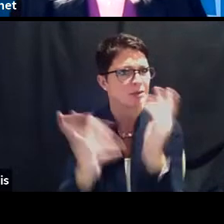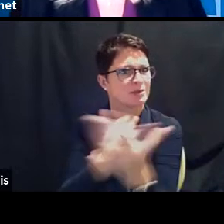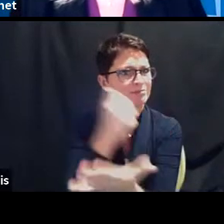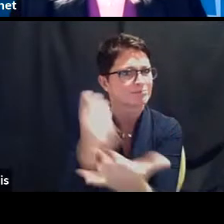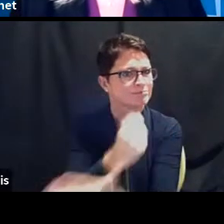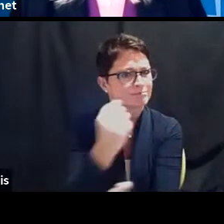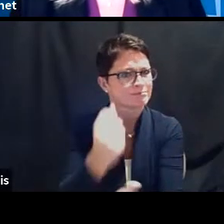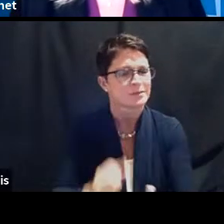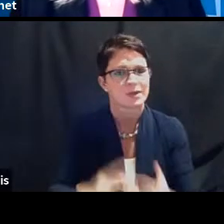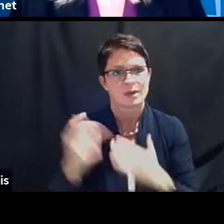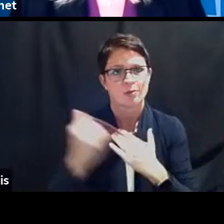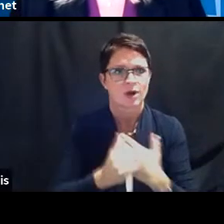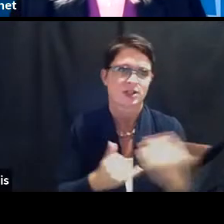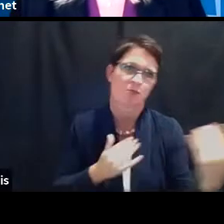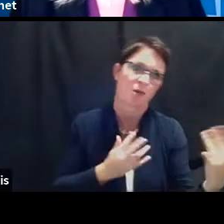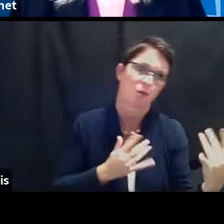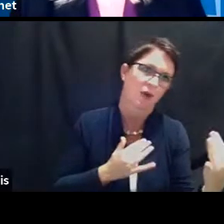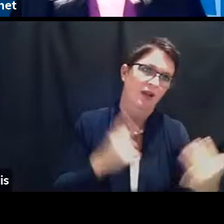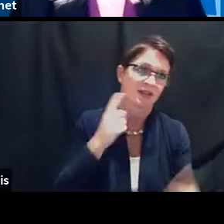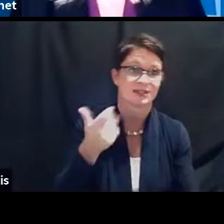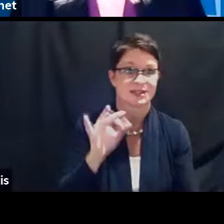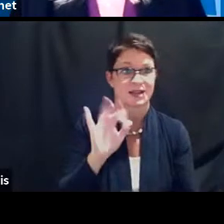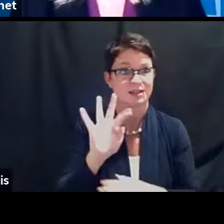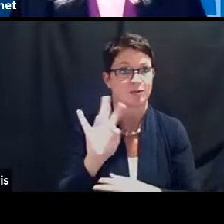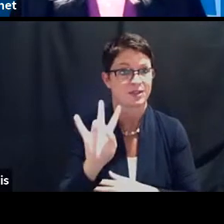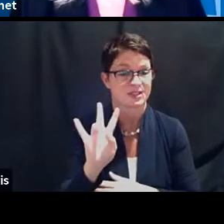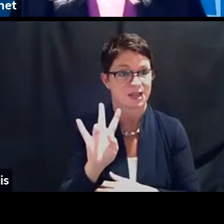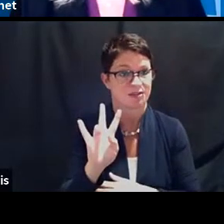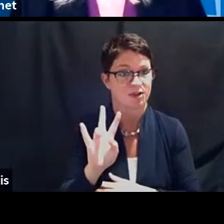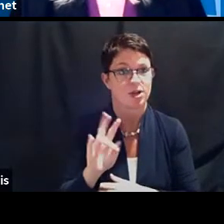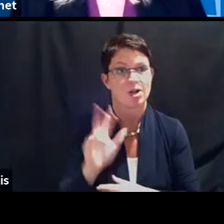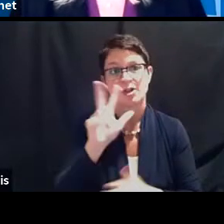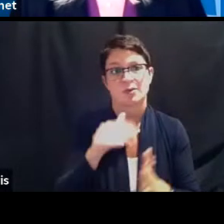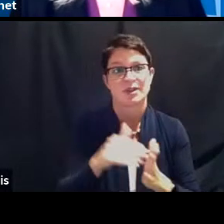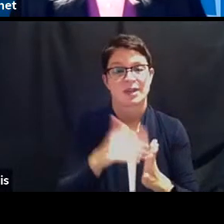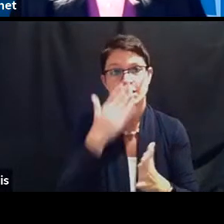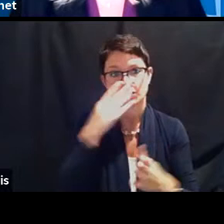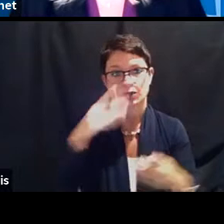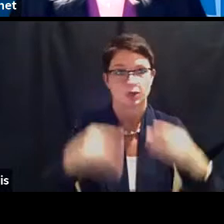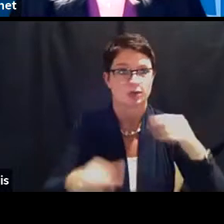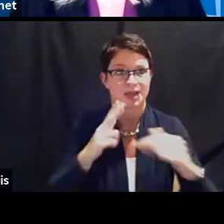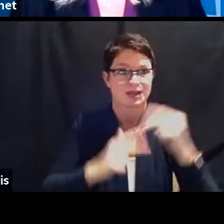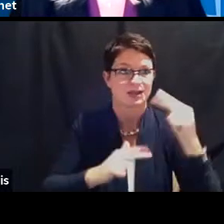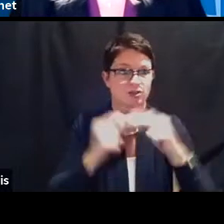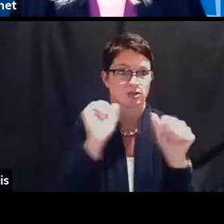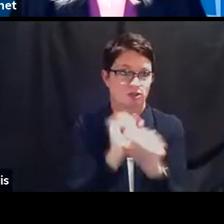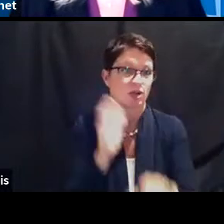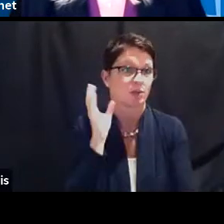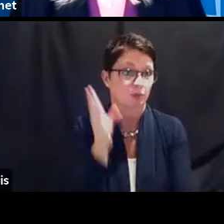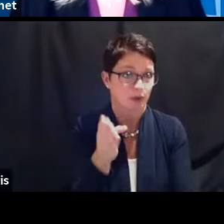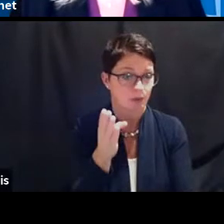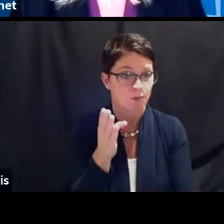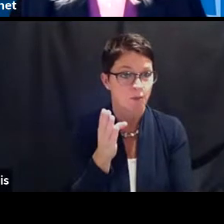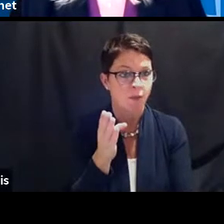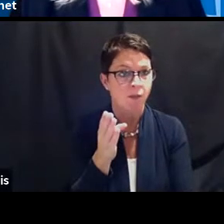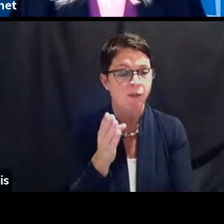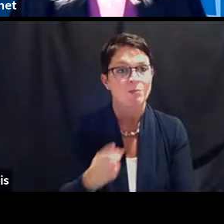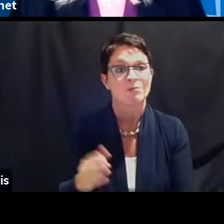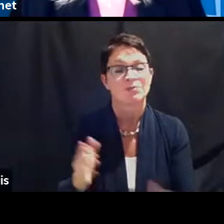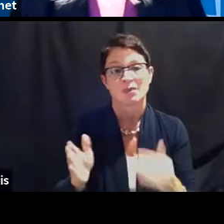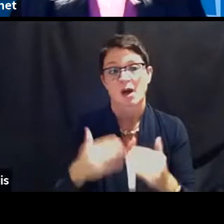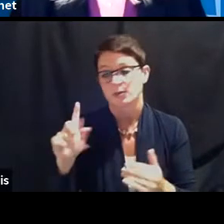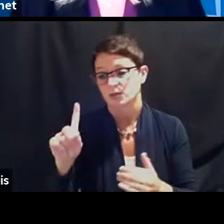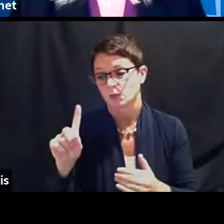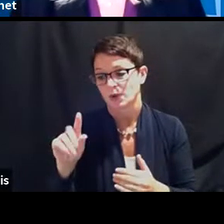which has been on the drawing board since 1947, will create 3,000 good paying construction jobs. Of the nearly